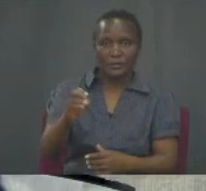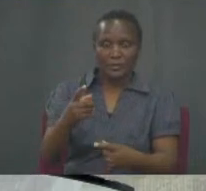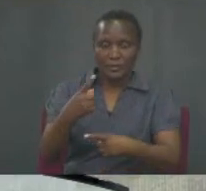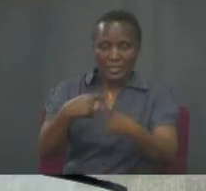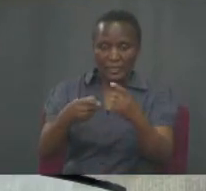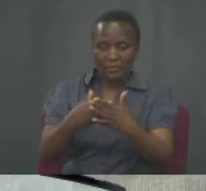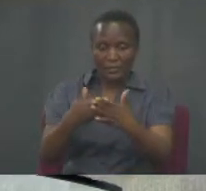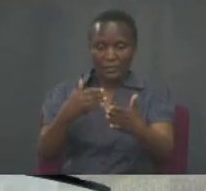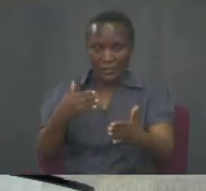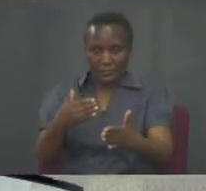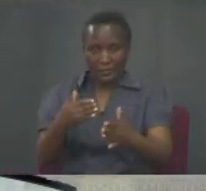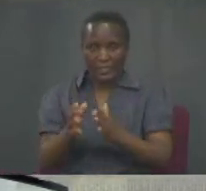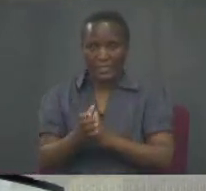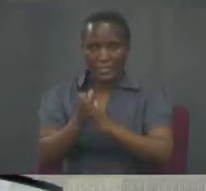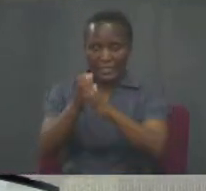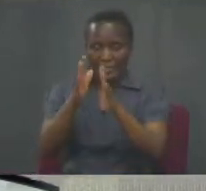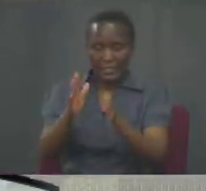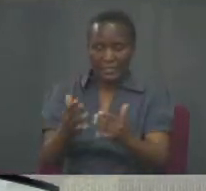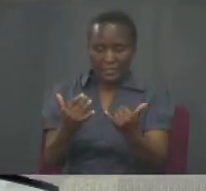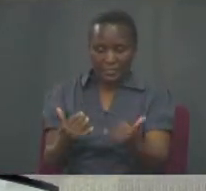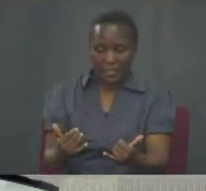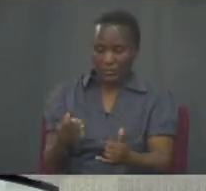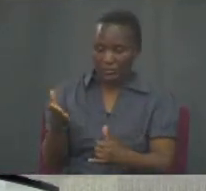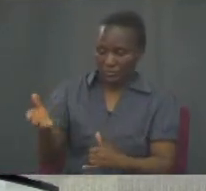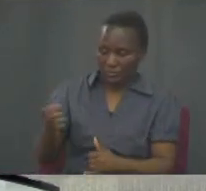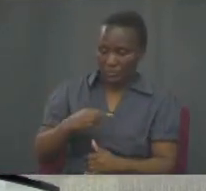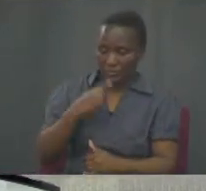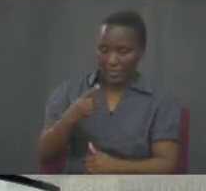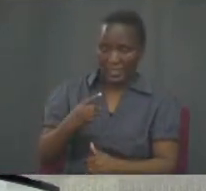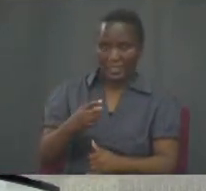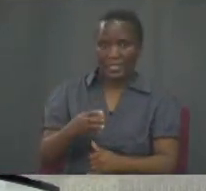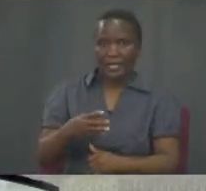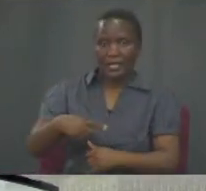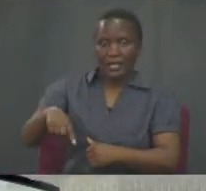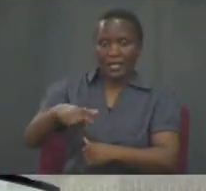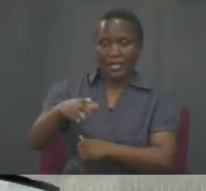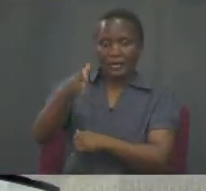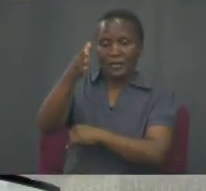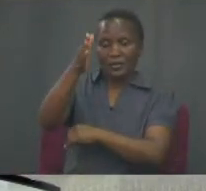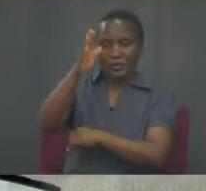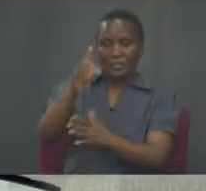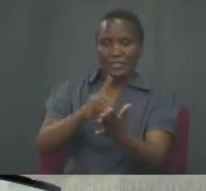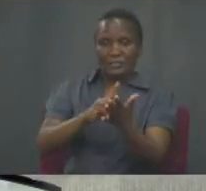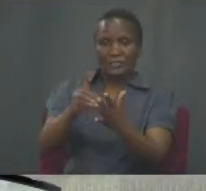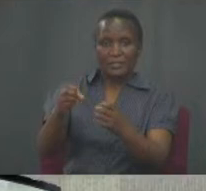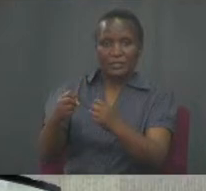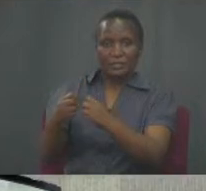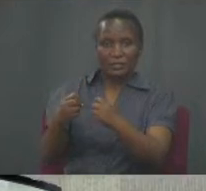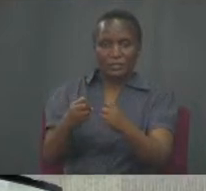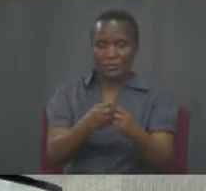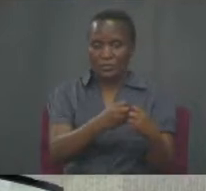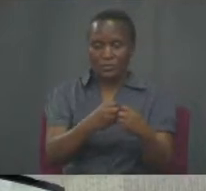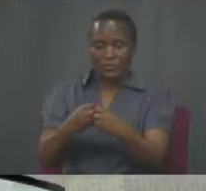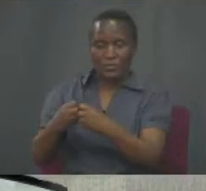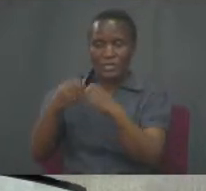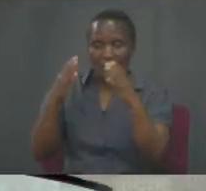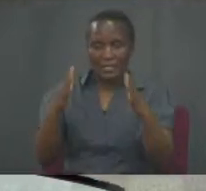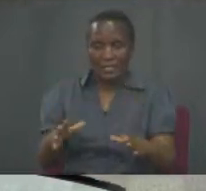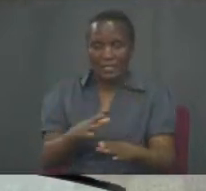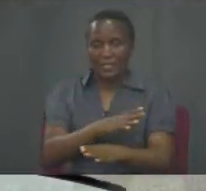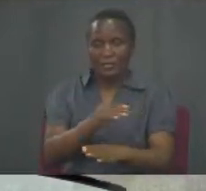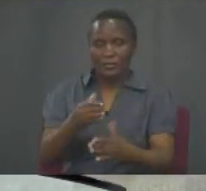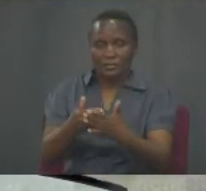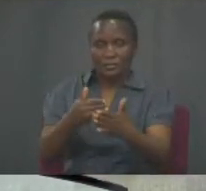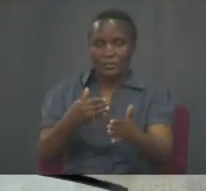So Deborah is saying, our God is a divine warrior. He goes before you and he defeats the